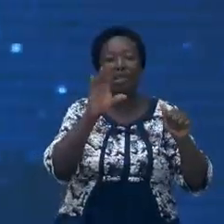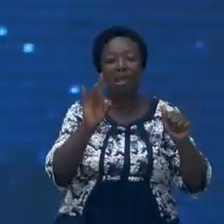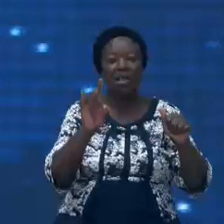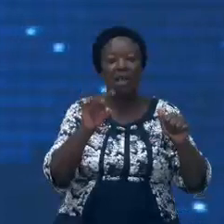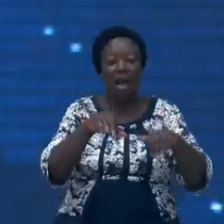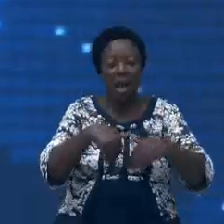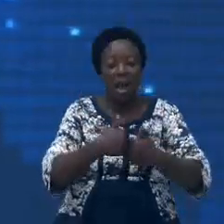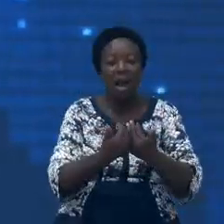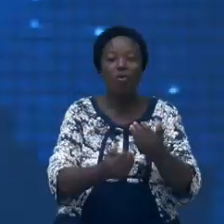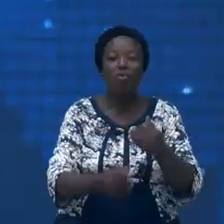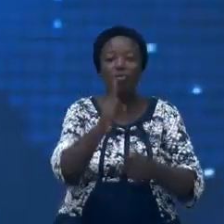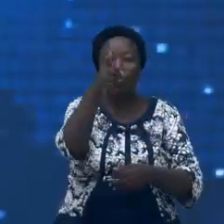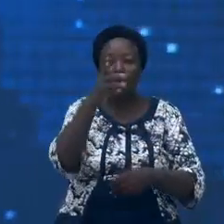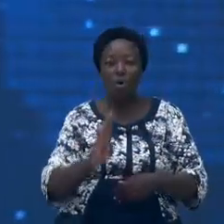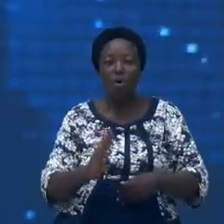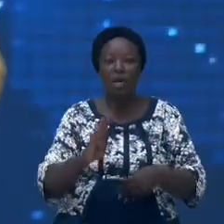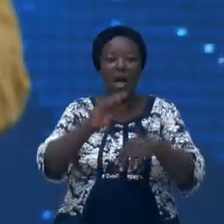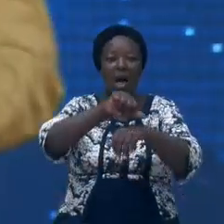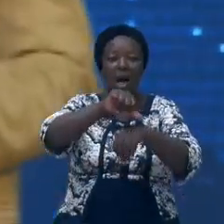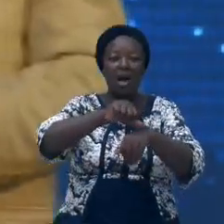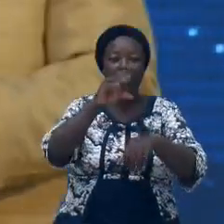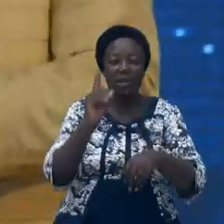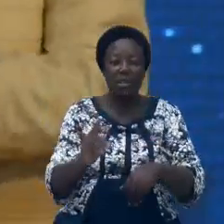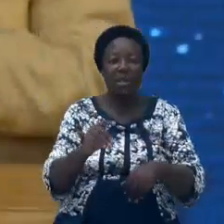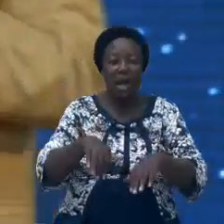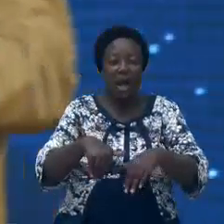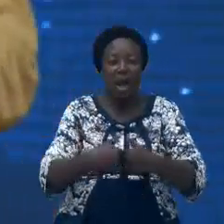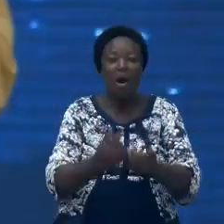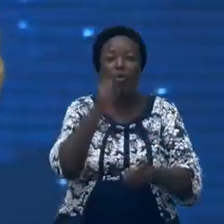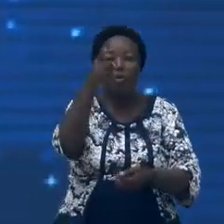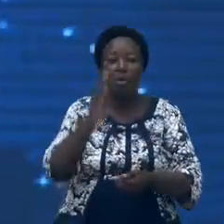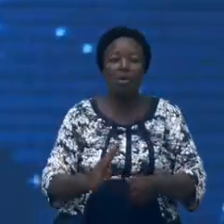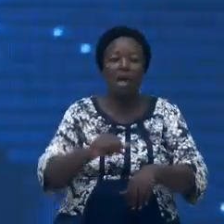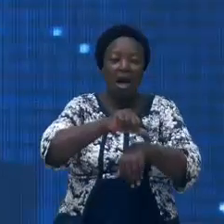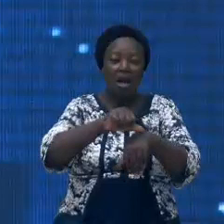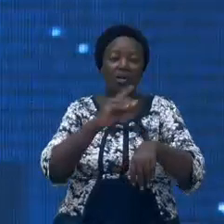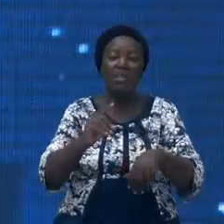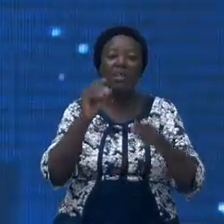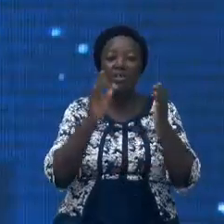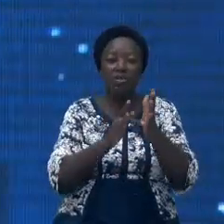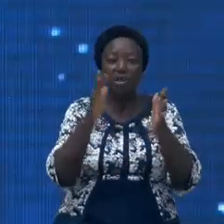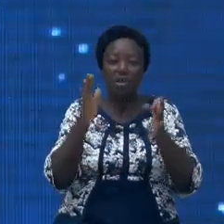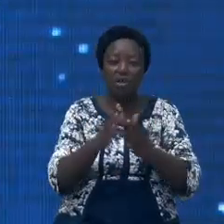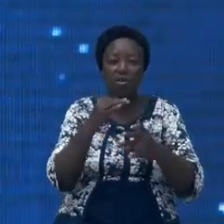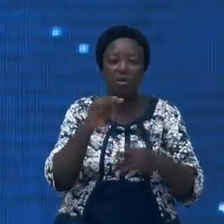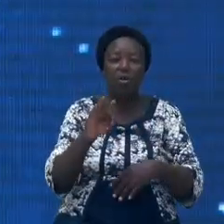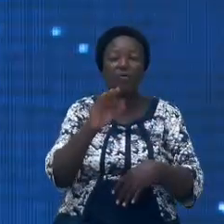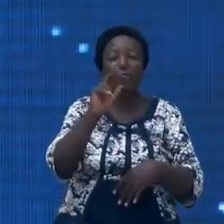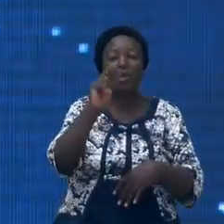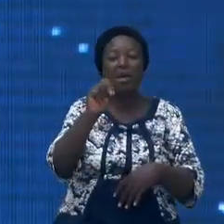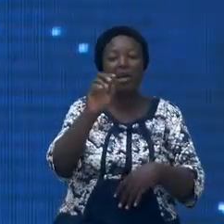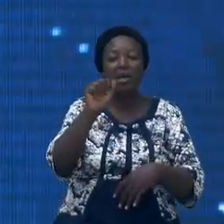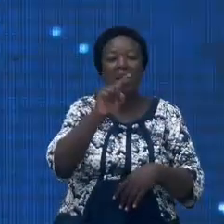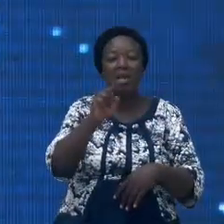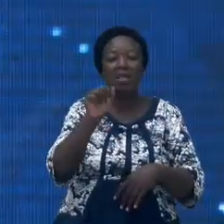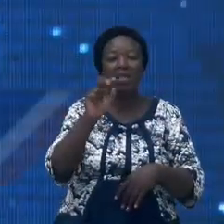10. We're reading from verse 38. How God anointed. That's the anointing. How God